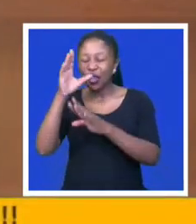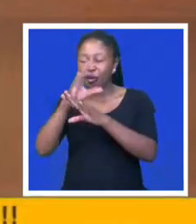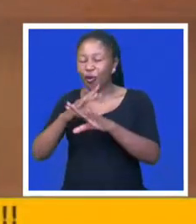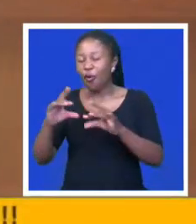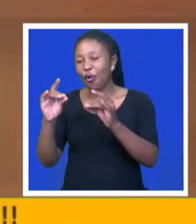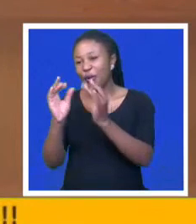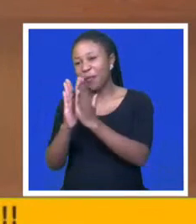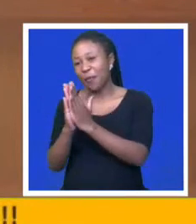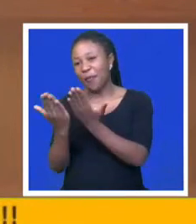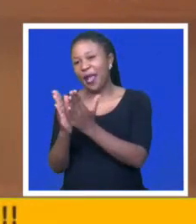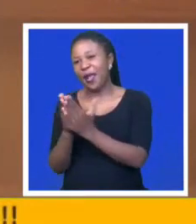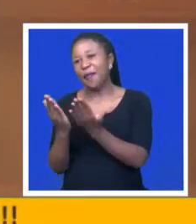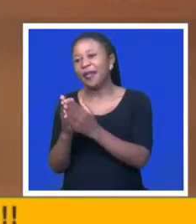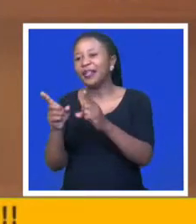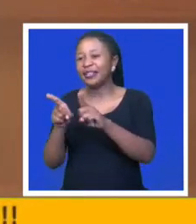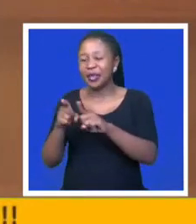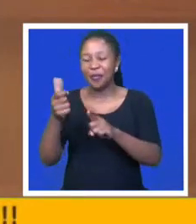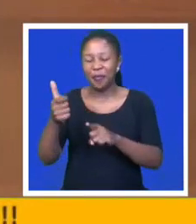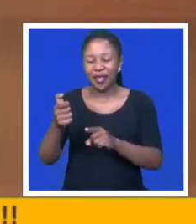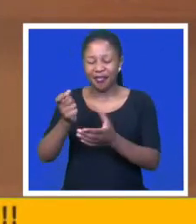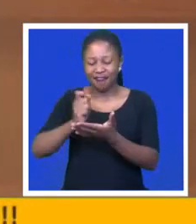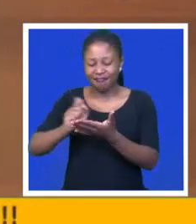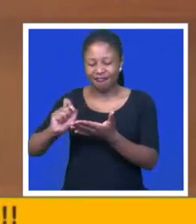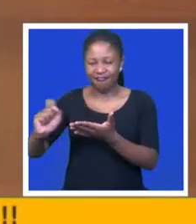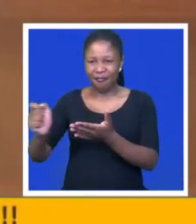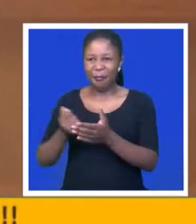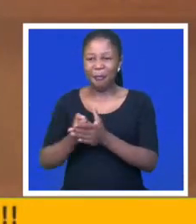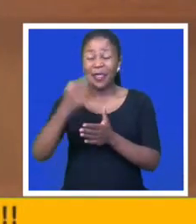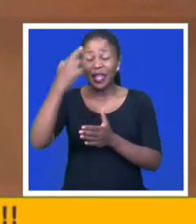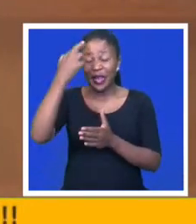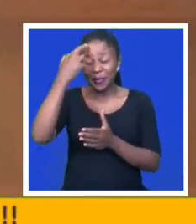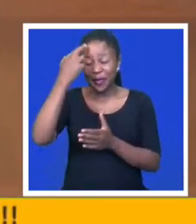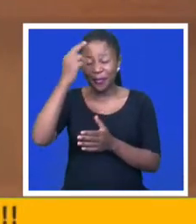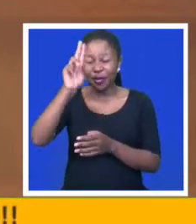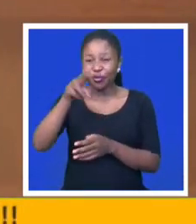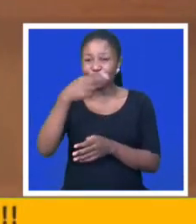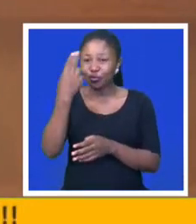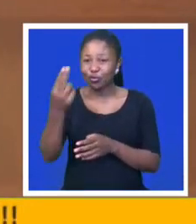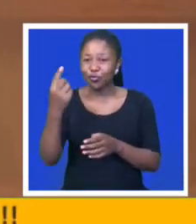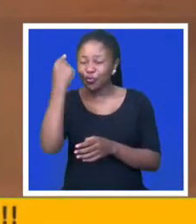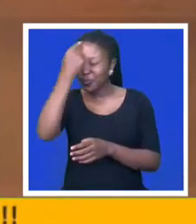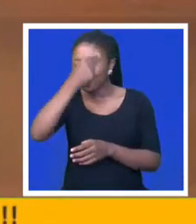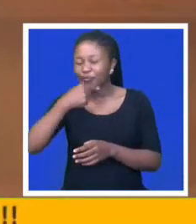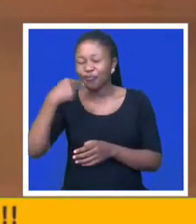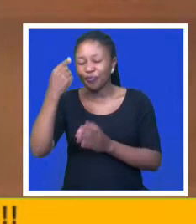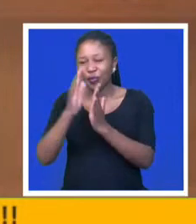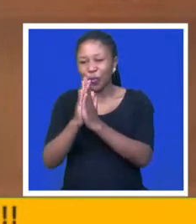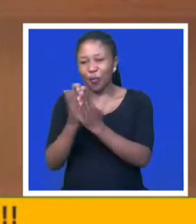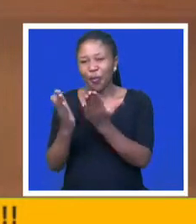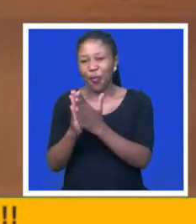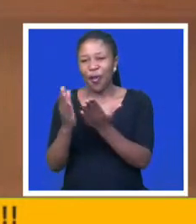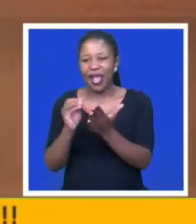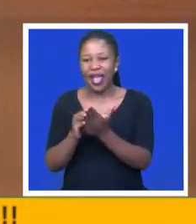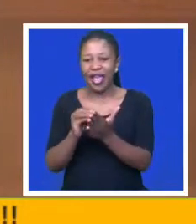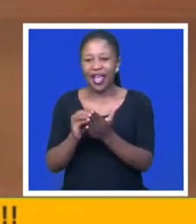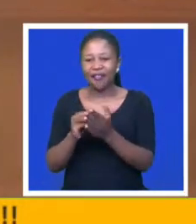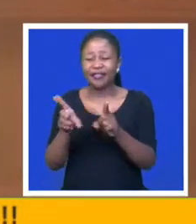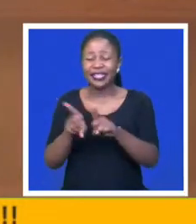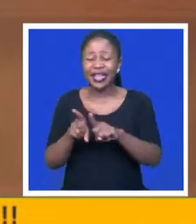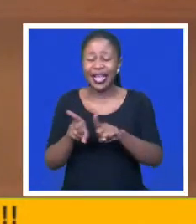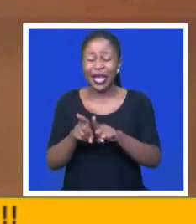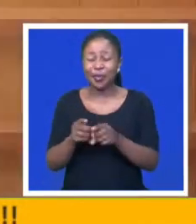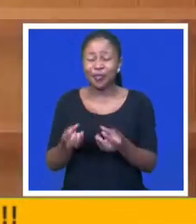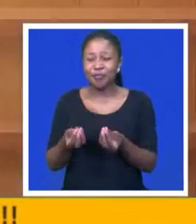a reminder that we are live right now on YouTube and on Facebook. If you have any questions, please feel free to use our WhatsApp number.